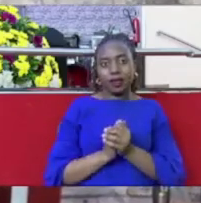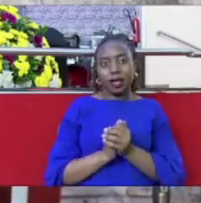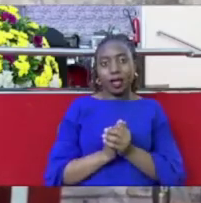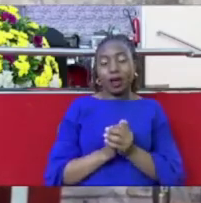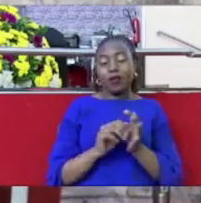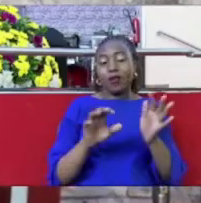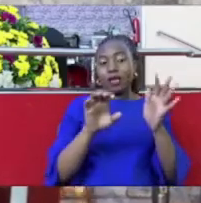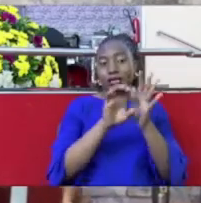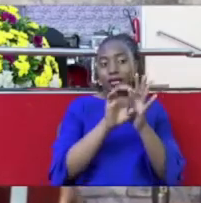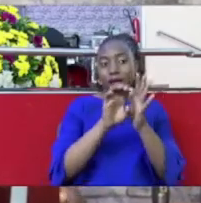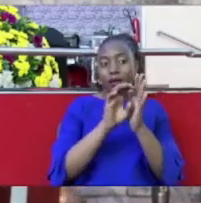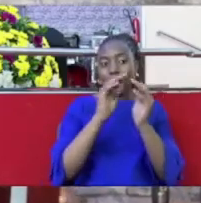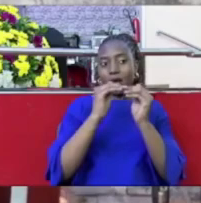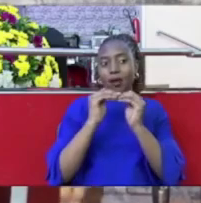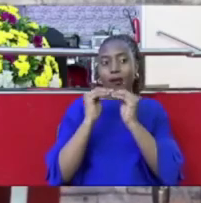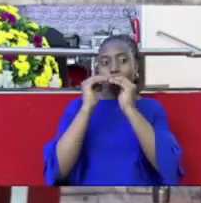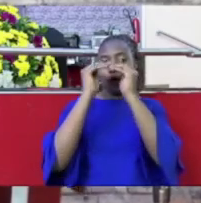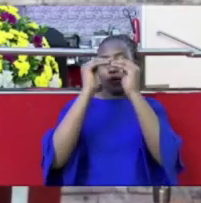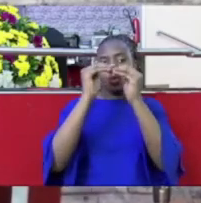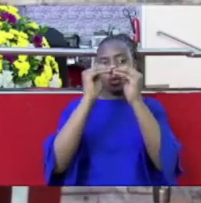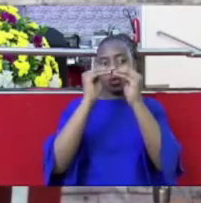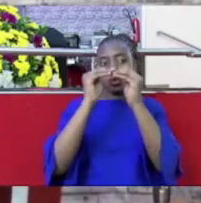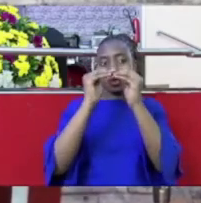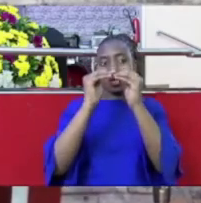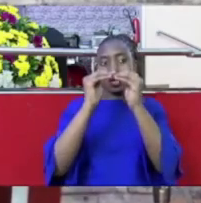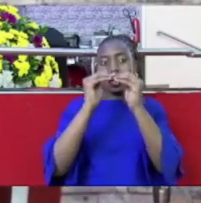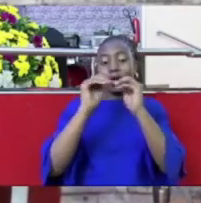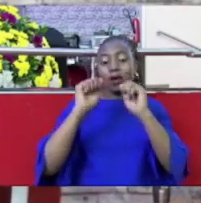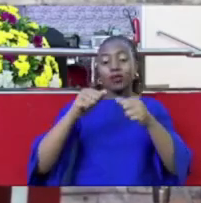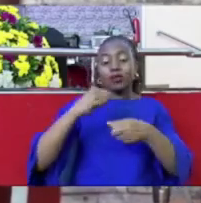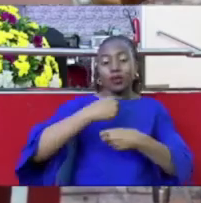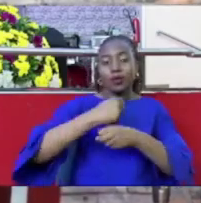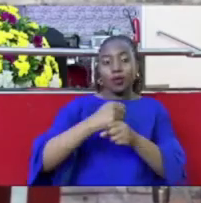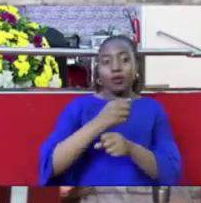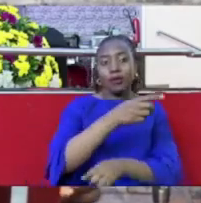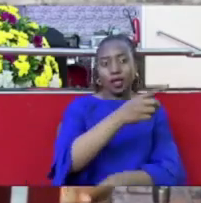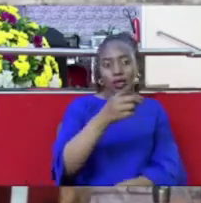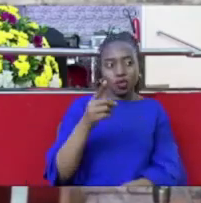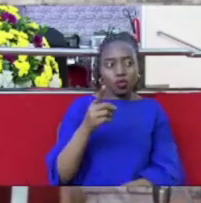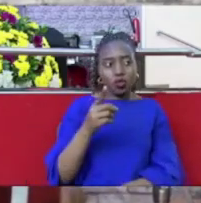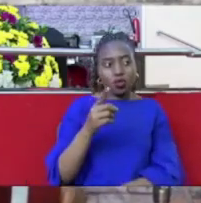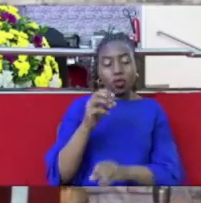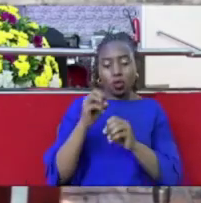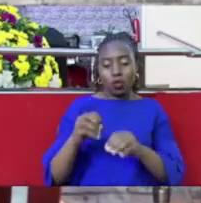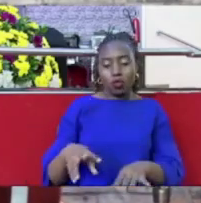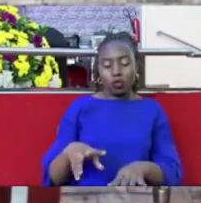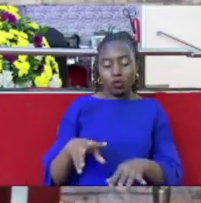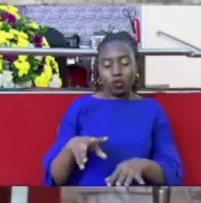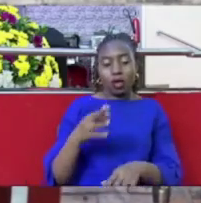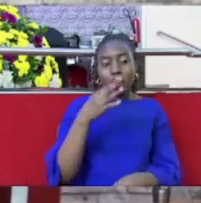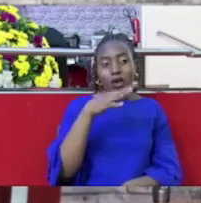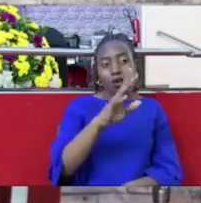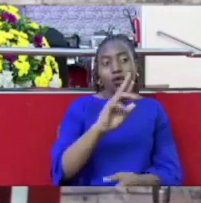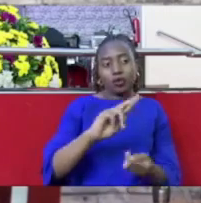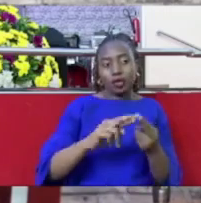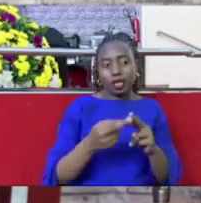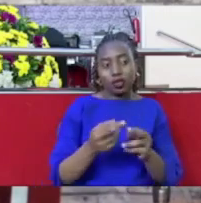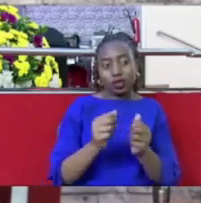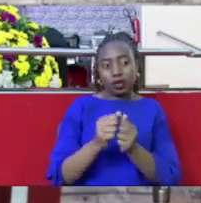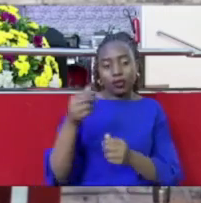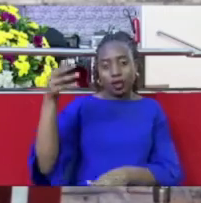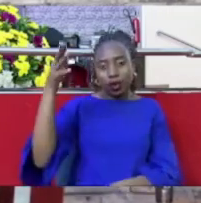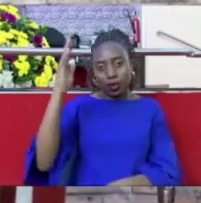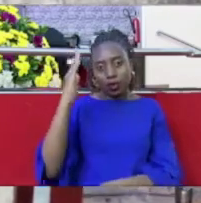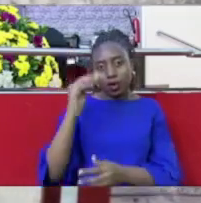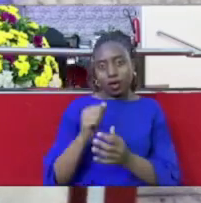Je, kupandishwa cheo? Could cause you to lose your relationship with God. Ambao waweza ukasababisha